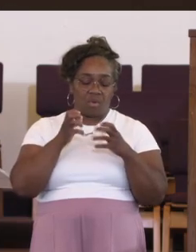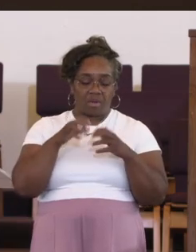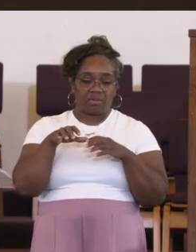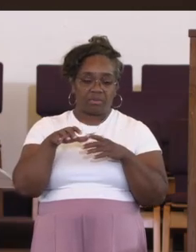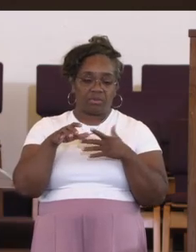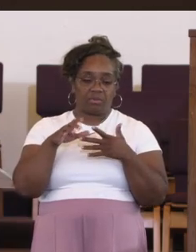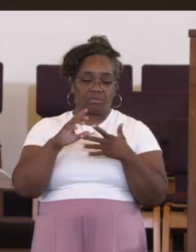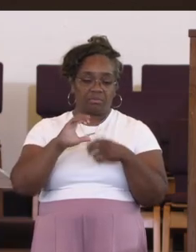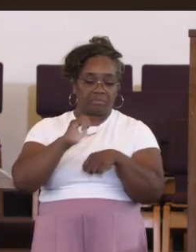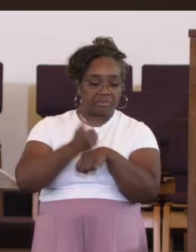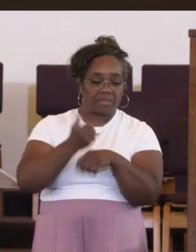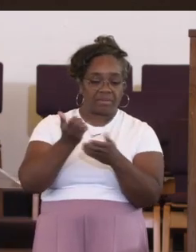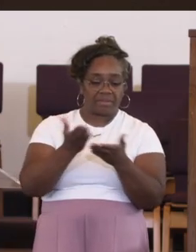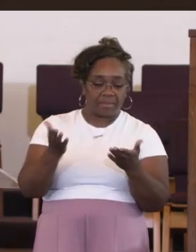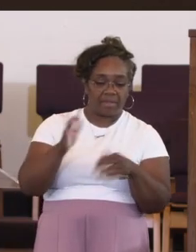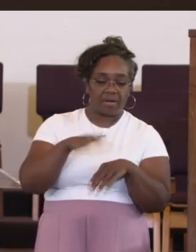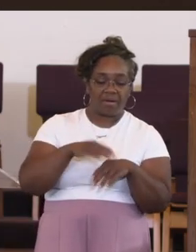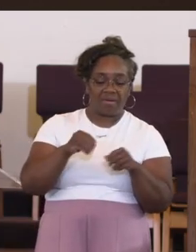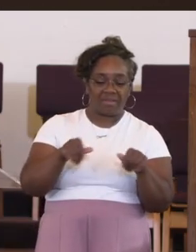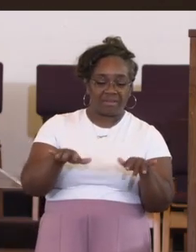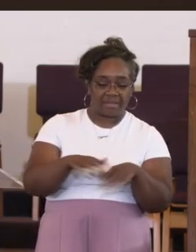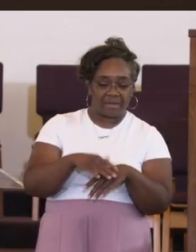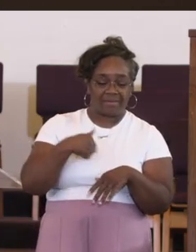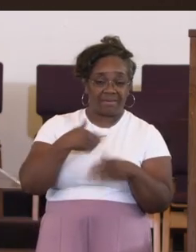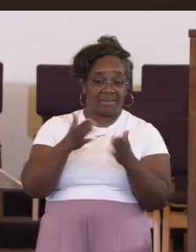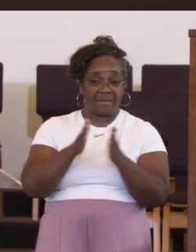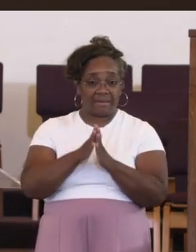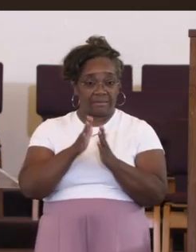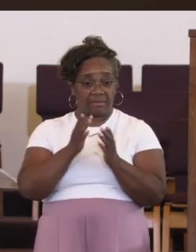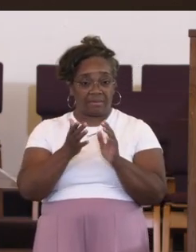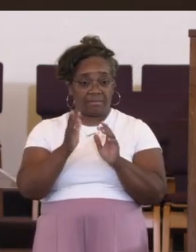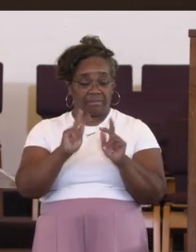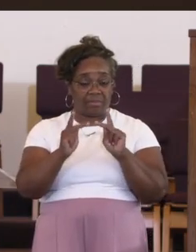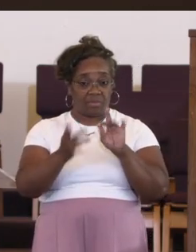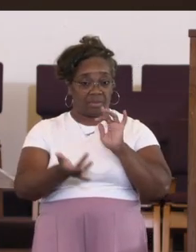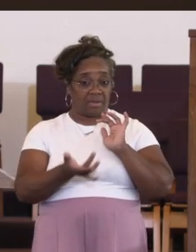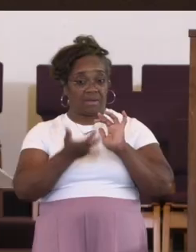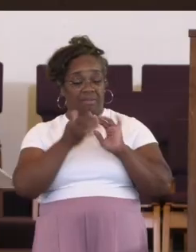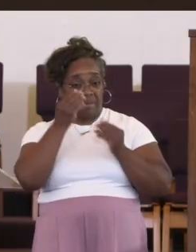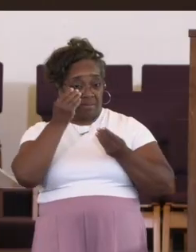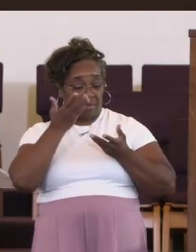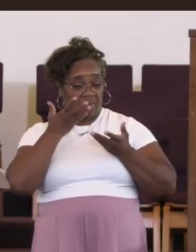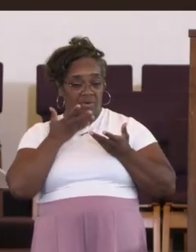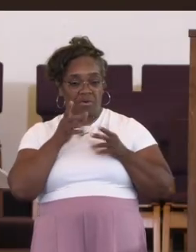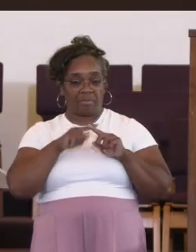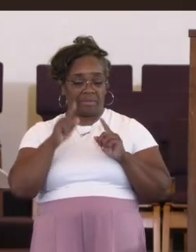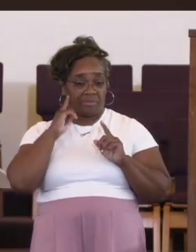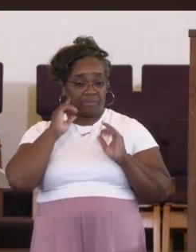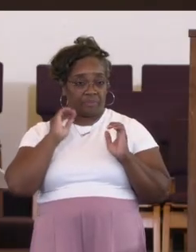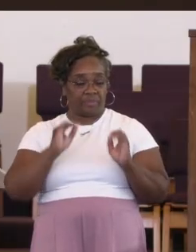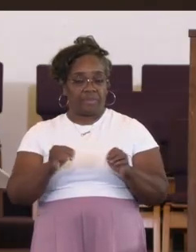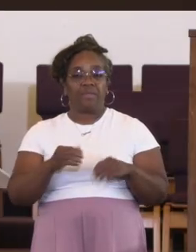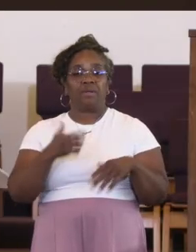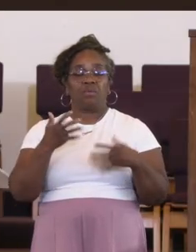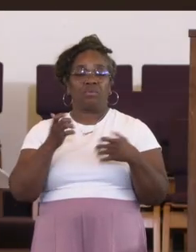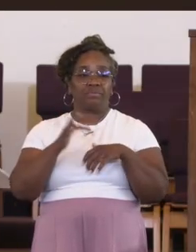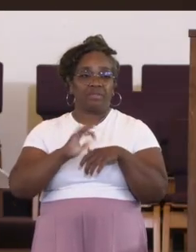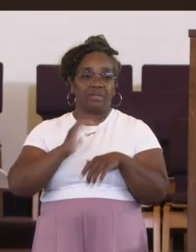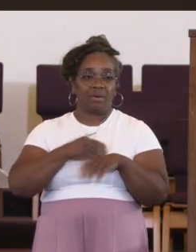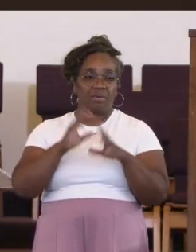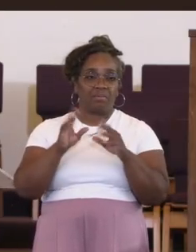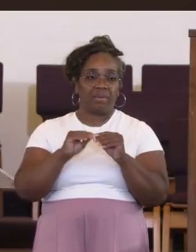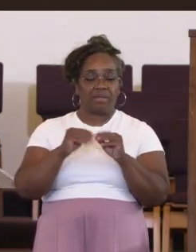ideas was, and no one has called me back. But they want to come out to our meeting, which is October 6th, to present